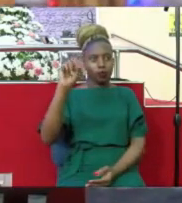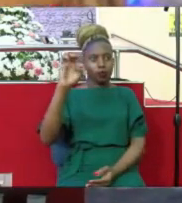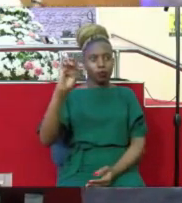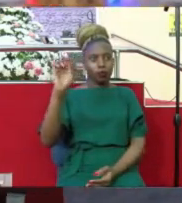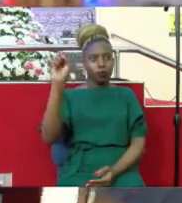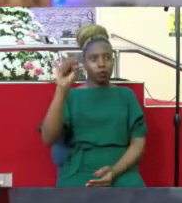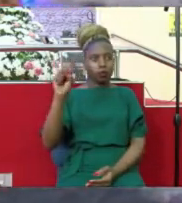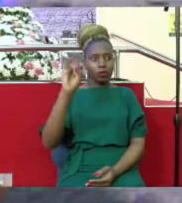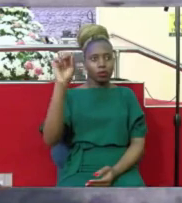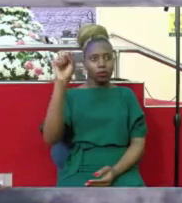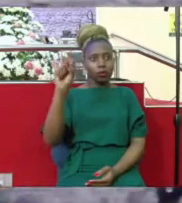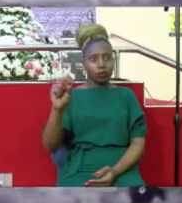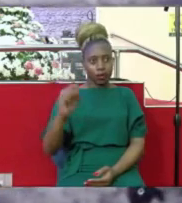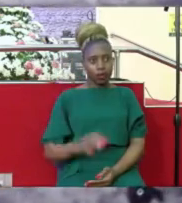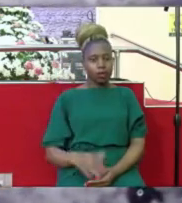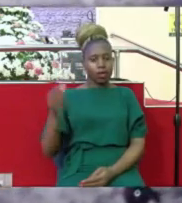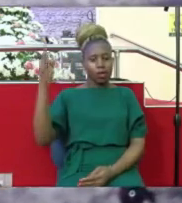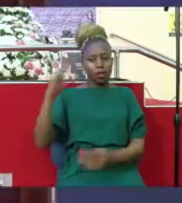God brought forth beauty.